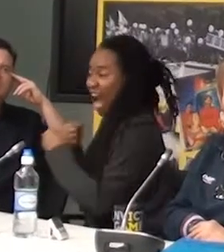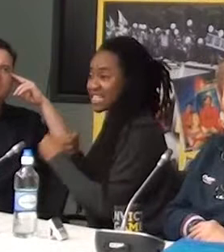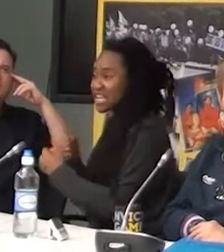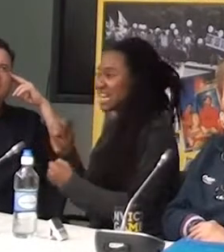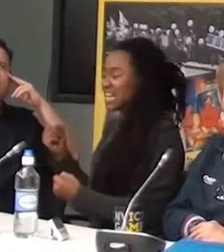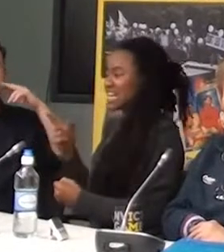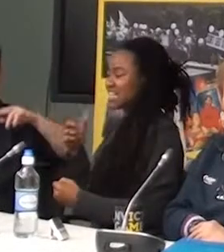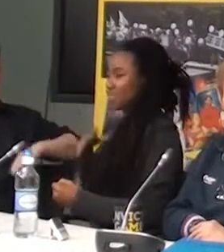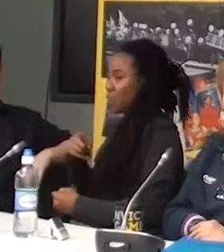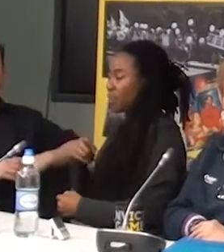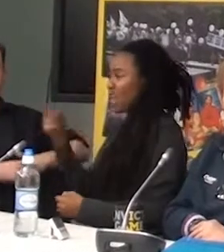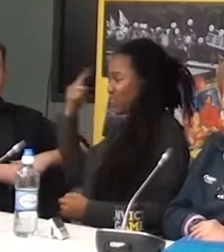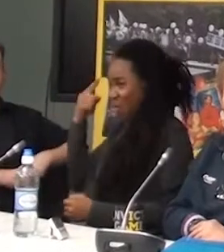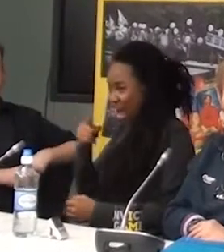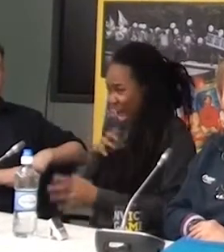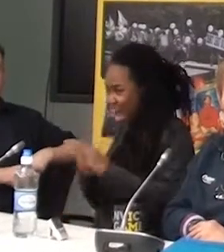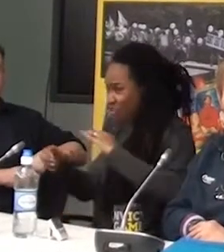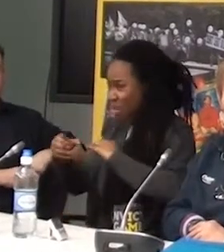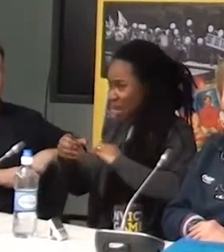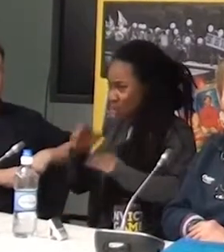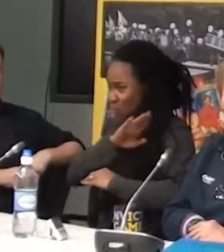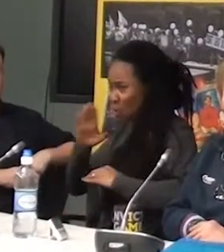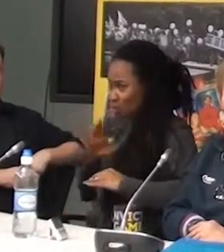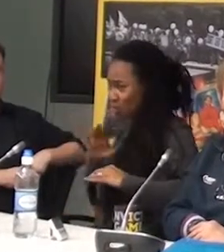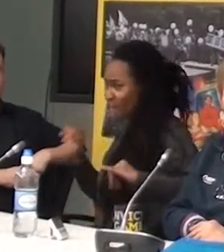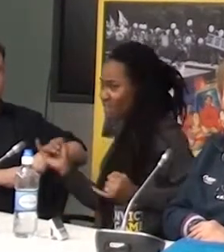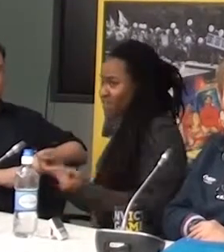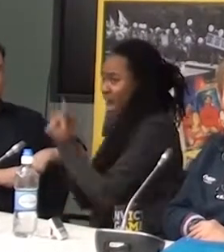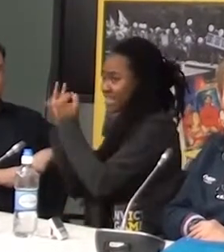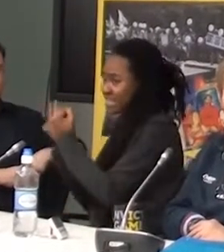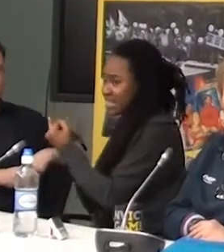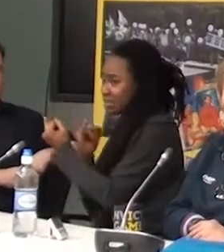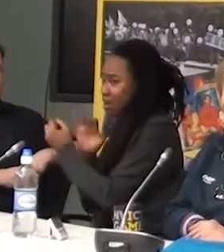actually have Caribbean soldiers fighting against the Germans, it would let the side down.